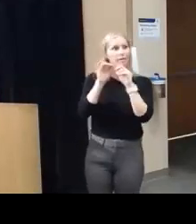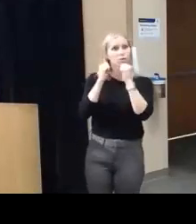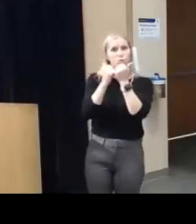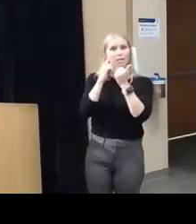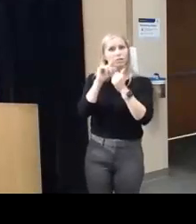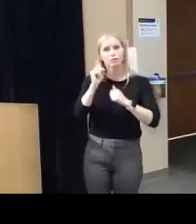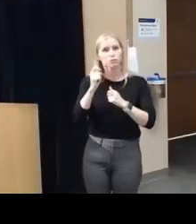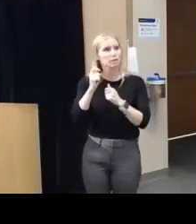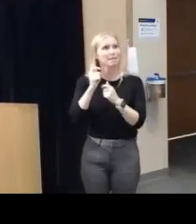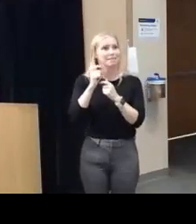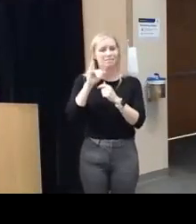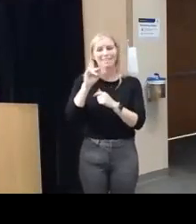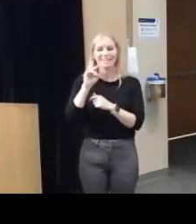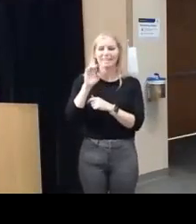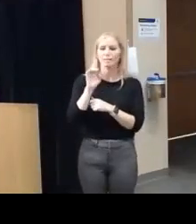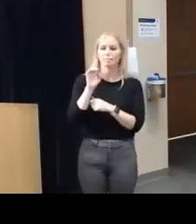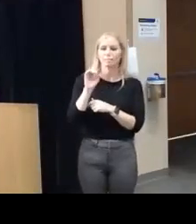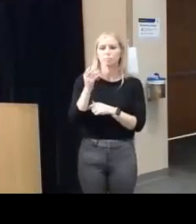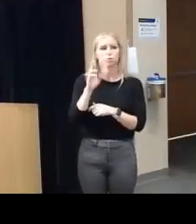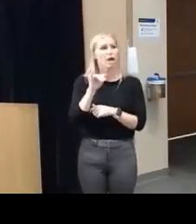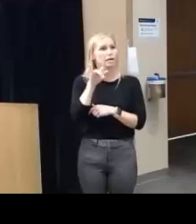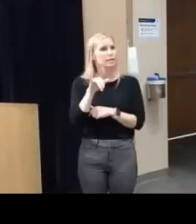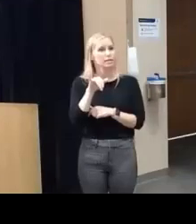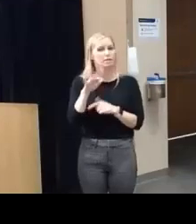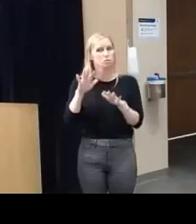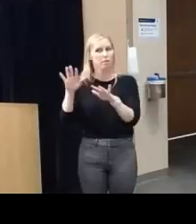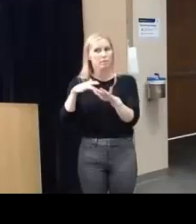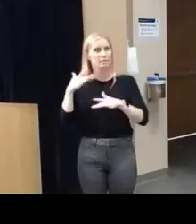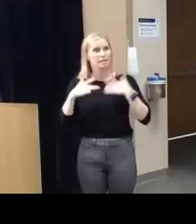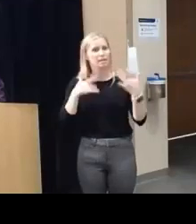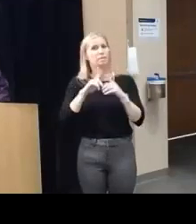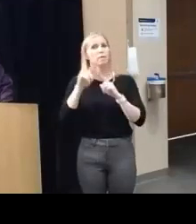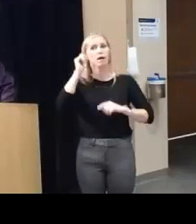Association for Treatment of Inebriety and so forth, but